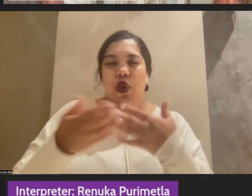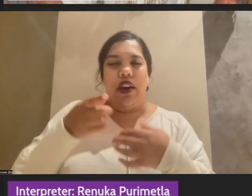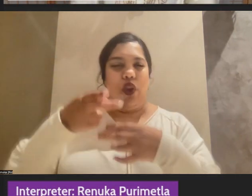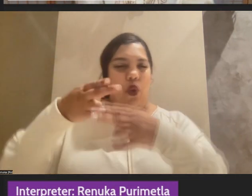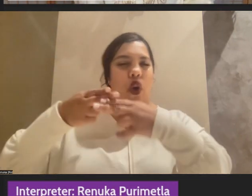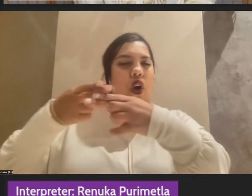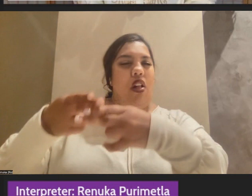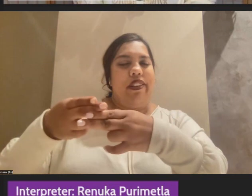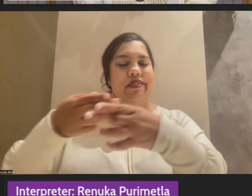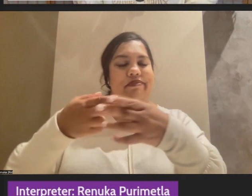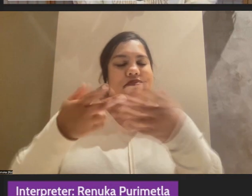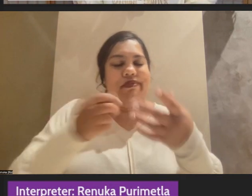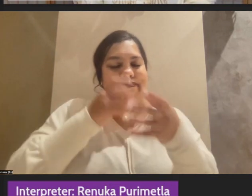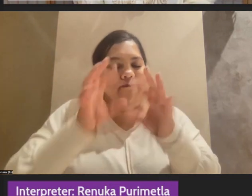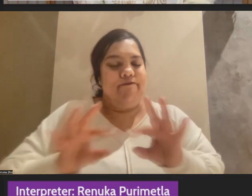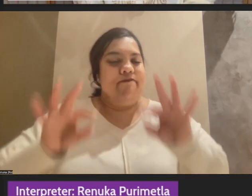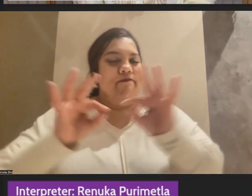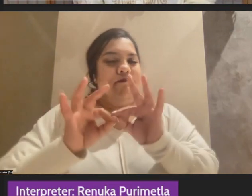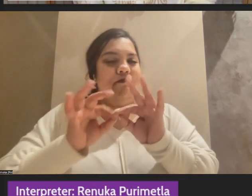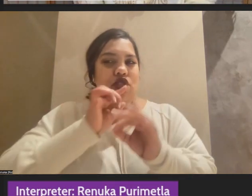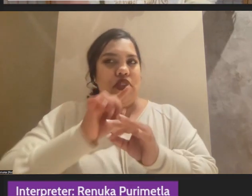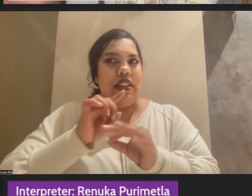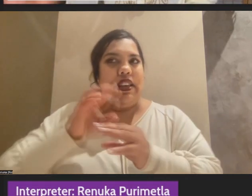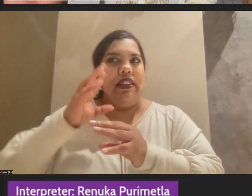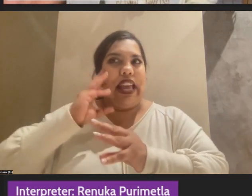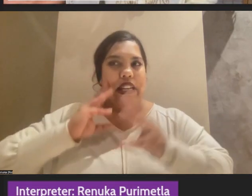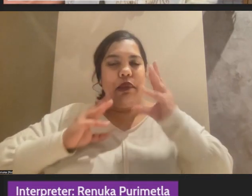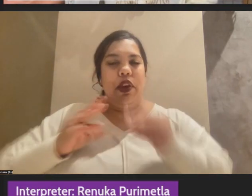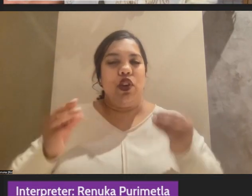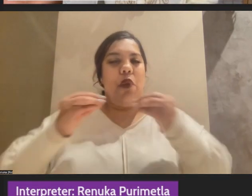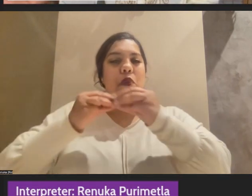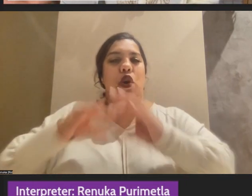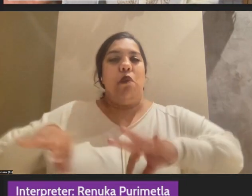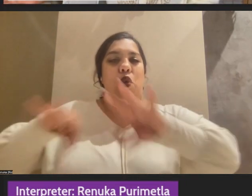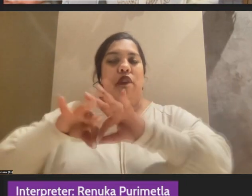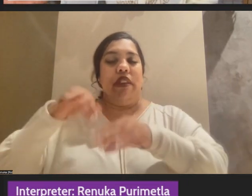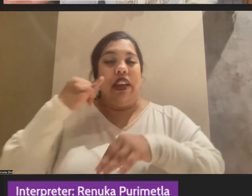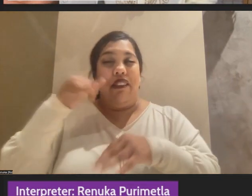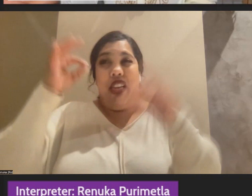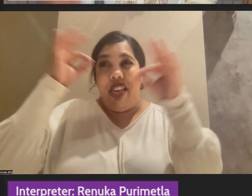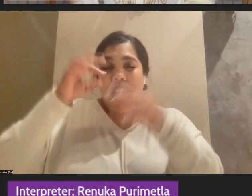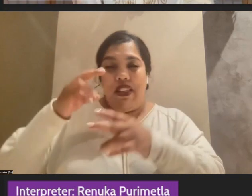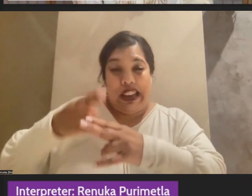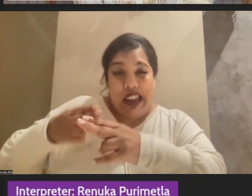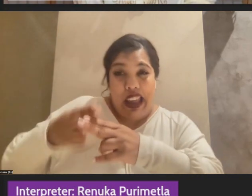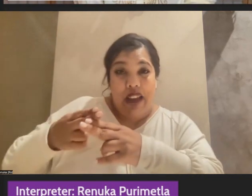simply the experience of it. Not knowing its name, does it change what it smells